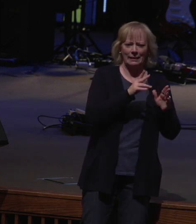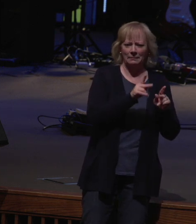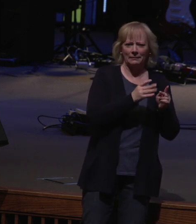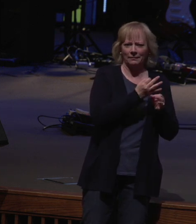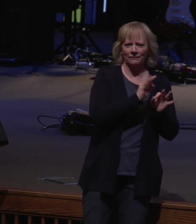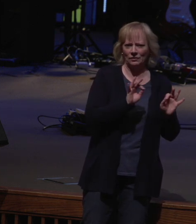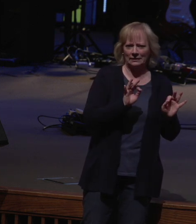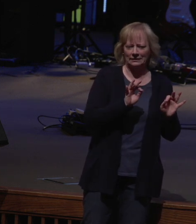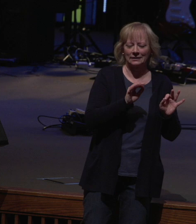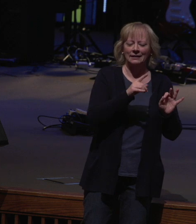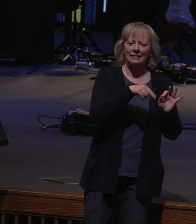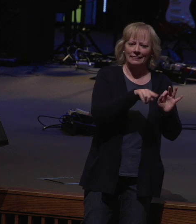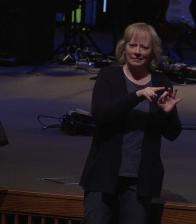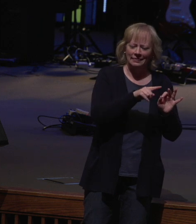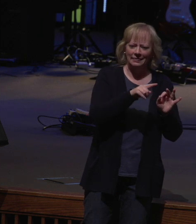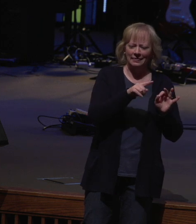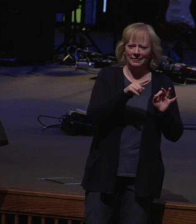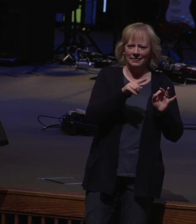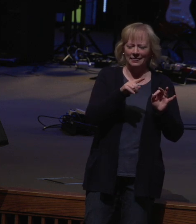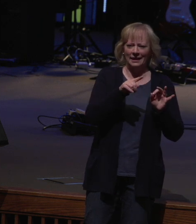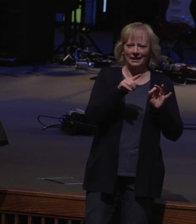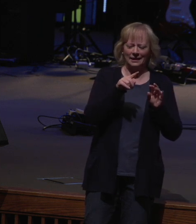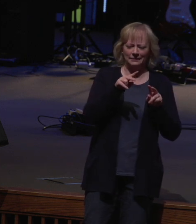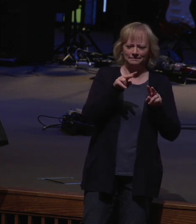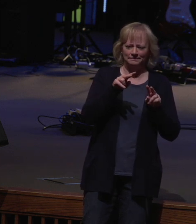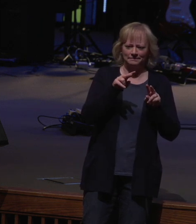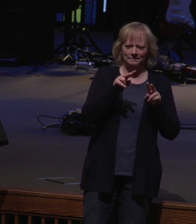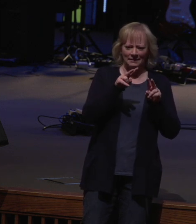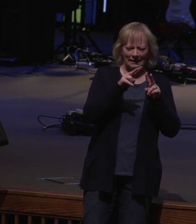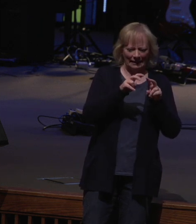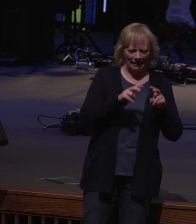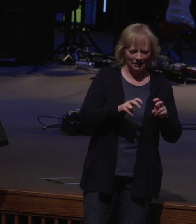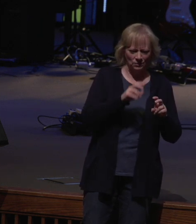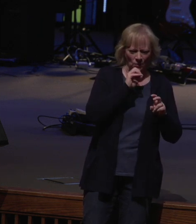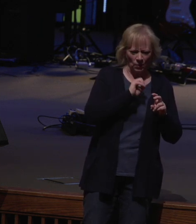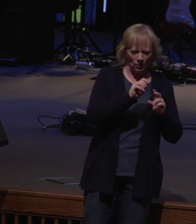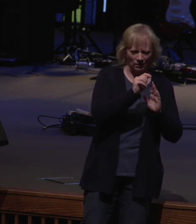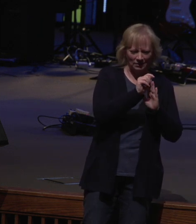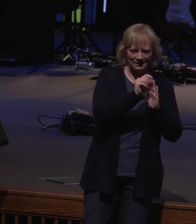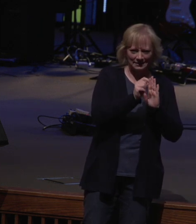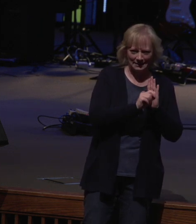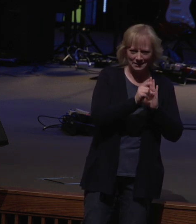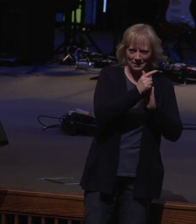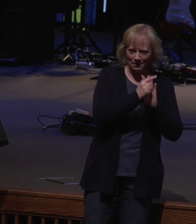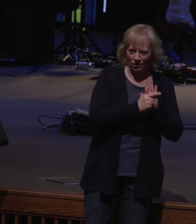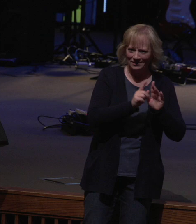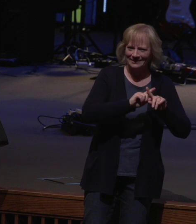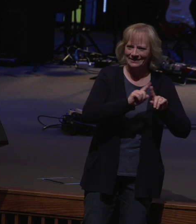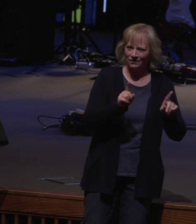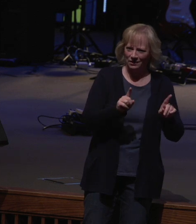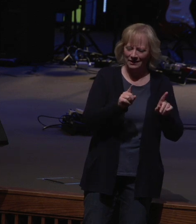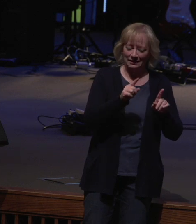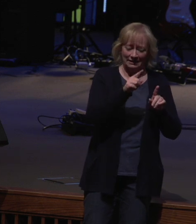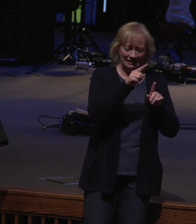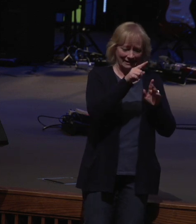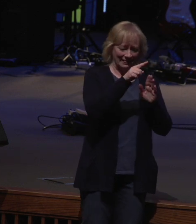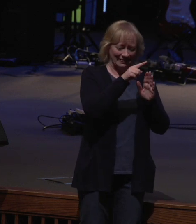They viewed Old Testament law differently. These 10 words and all that